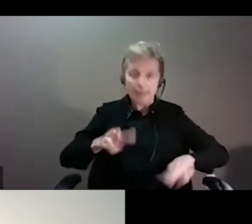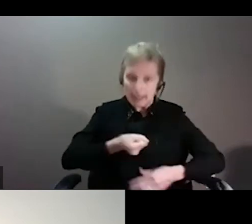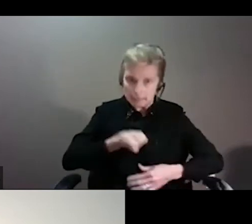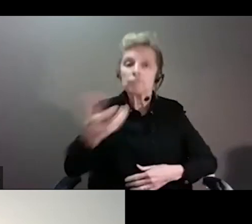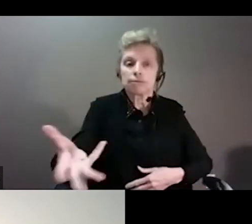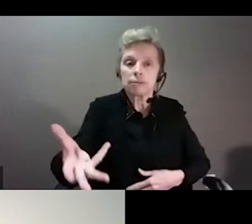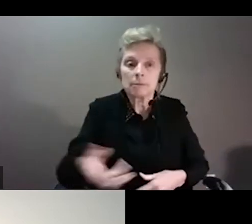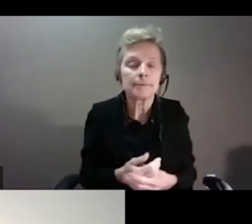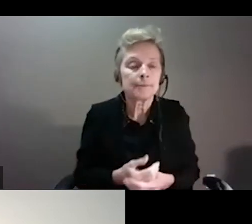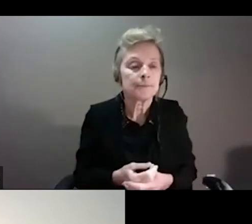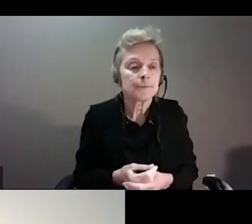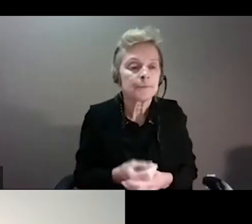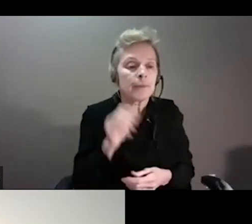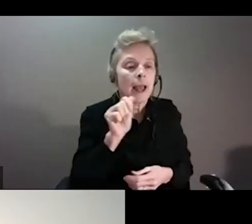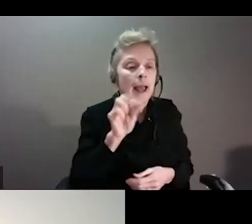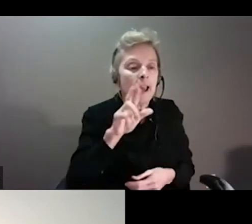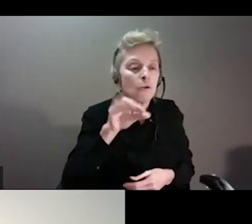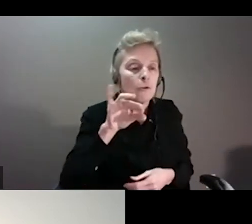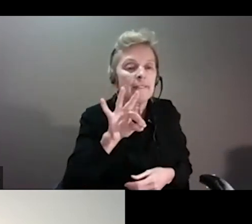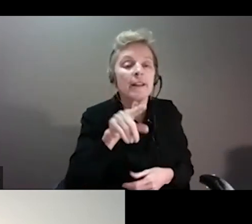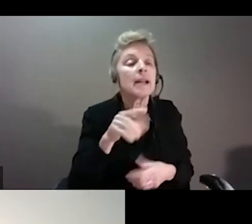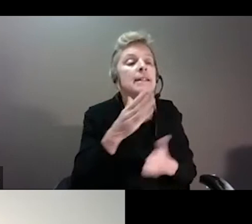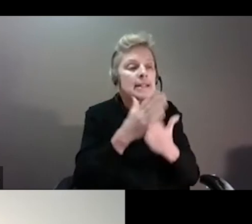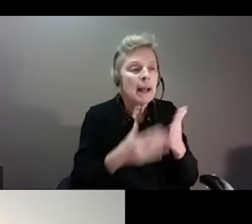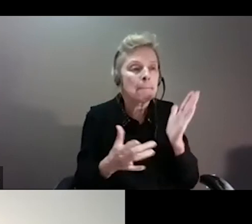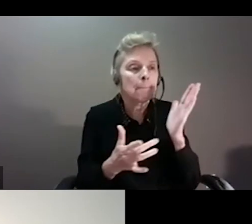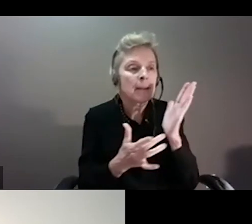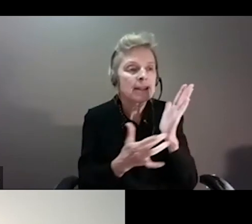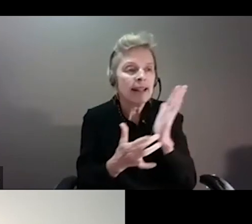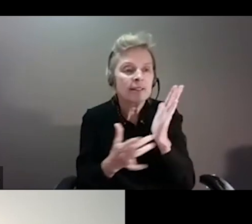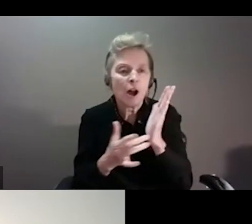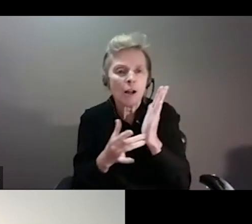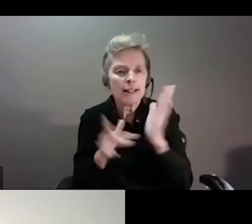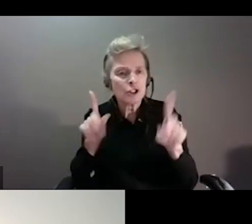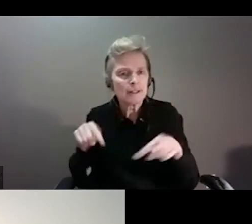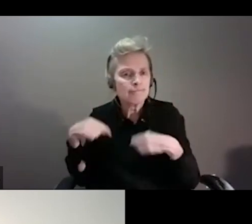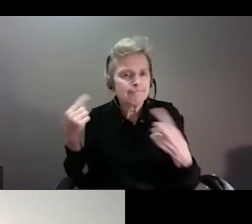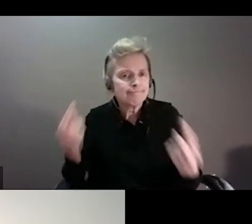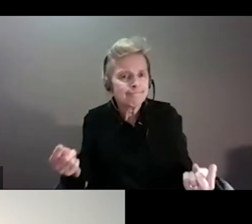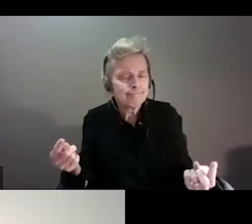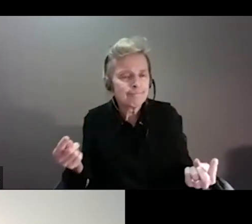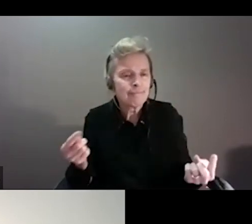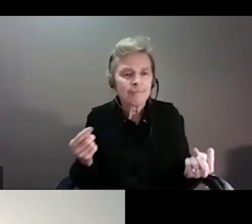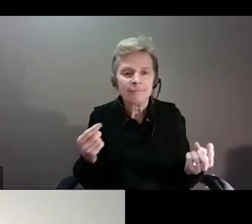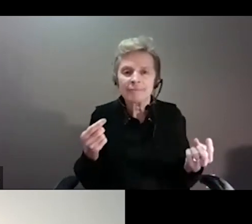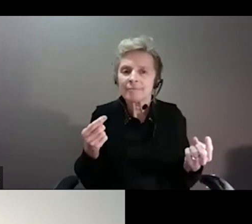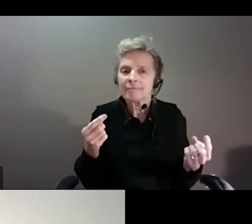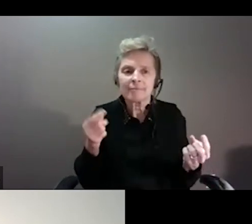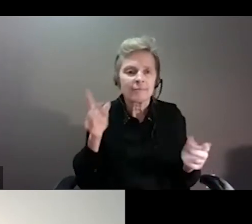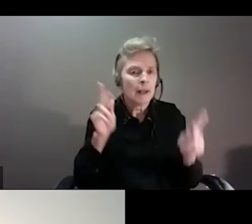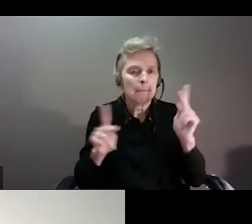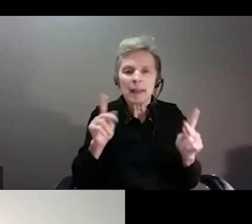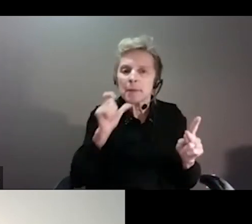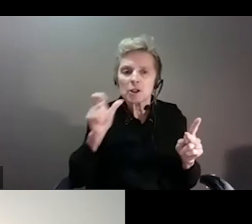these technologies that over time, there's a chance that like no one's going to be interacting in a